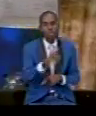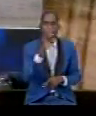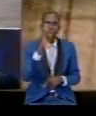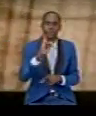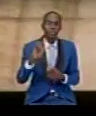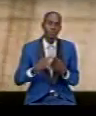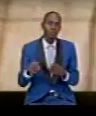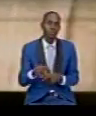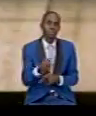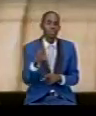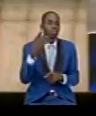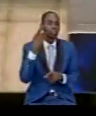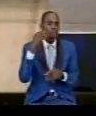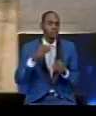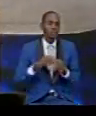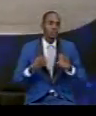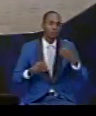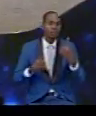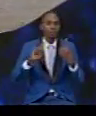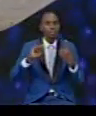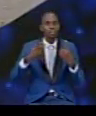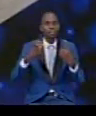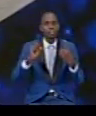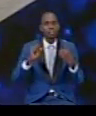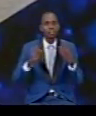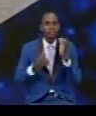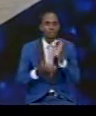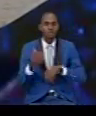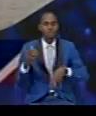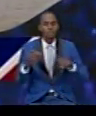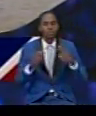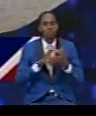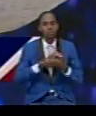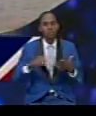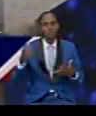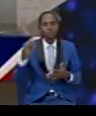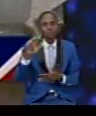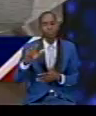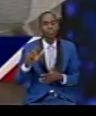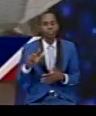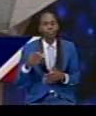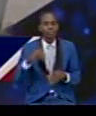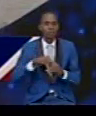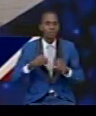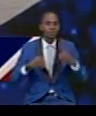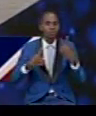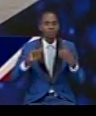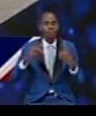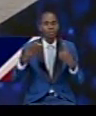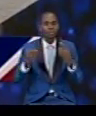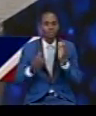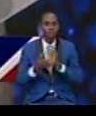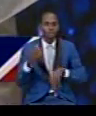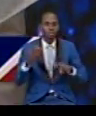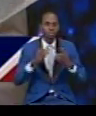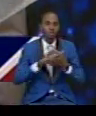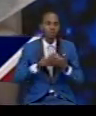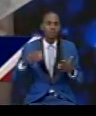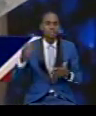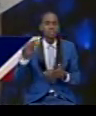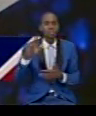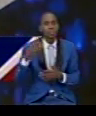to them first Thessalonians chapter 2 reading from verse 13. in first Thessalonians chapter 2 verse 13